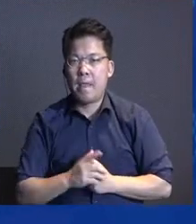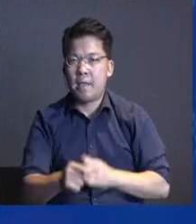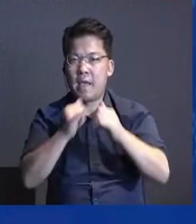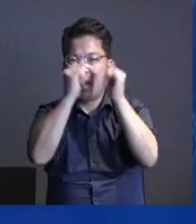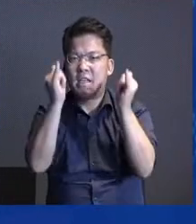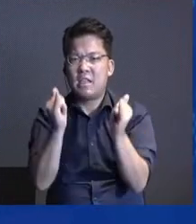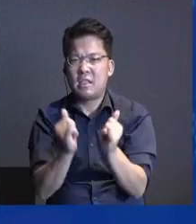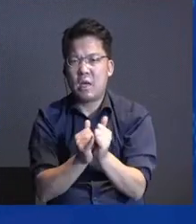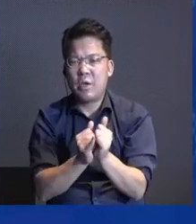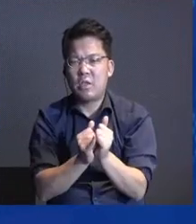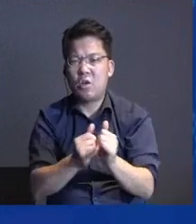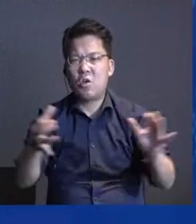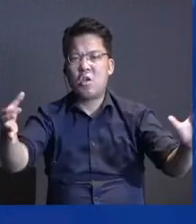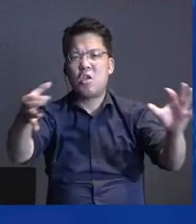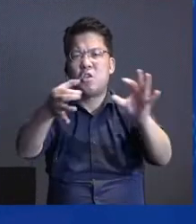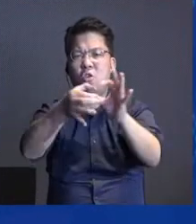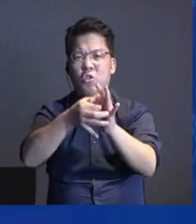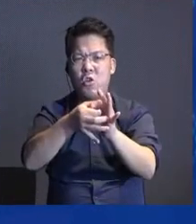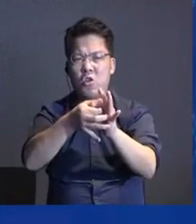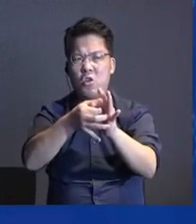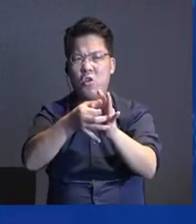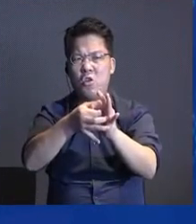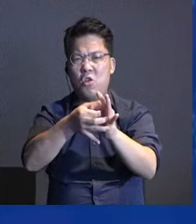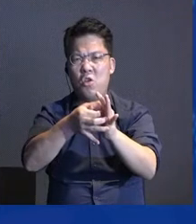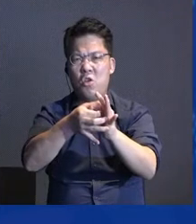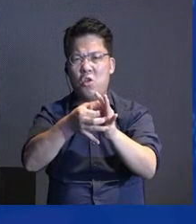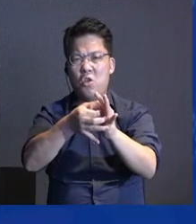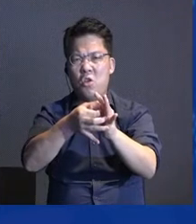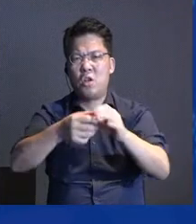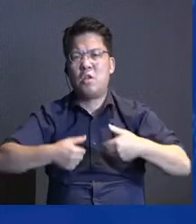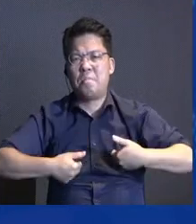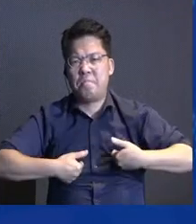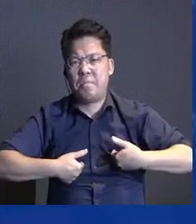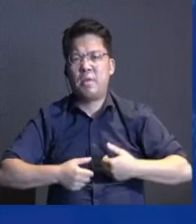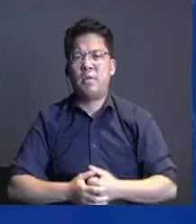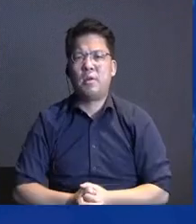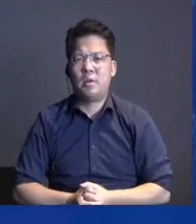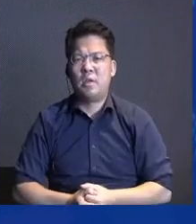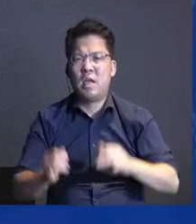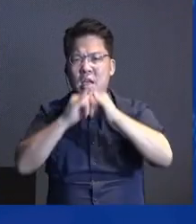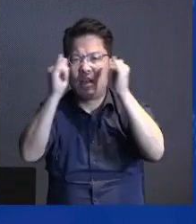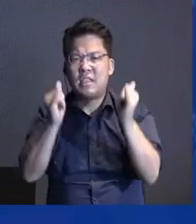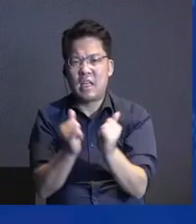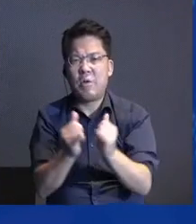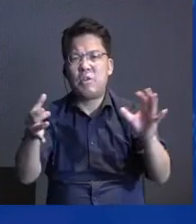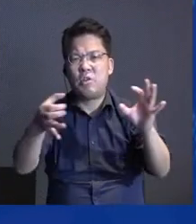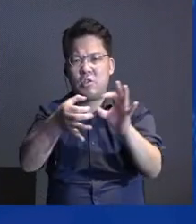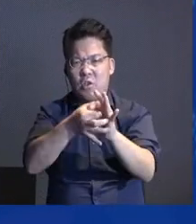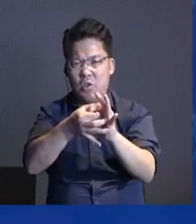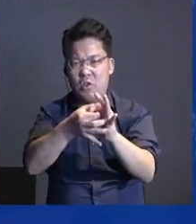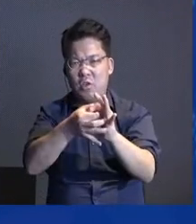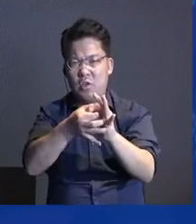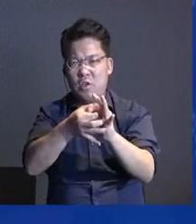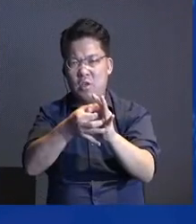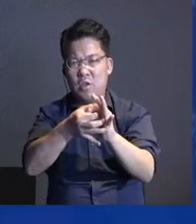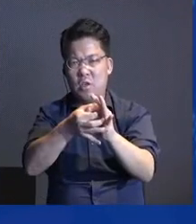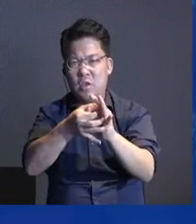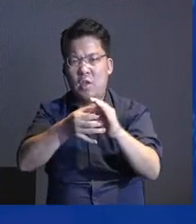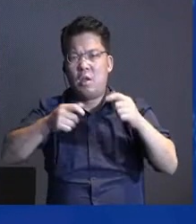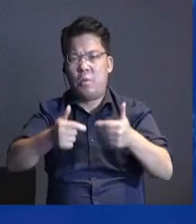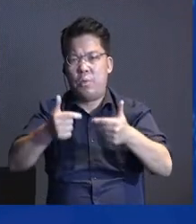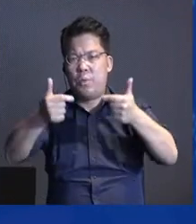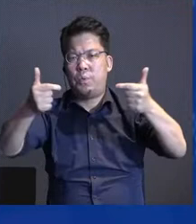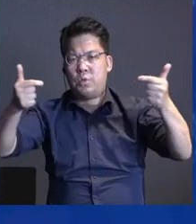can reduce social isolation. There are various